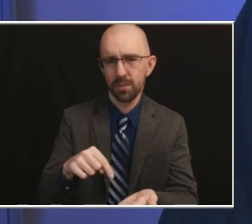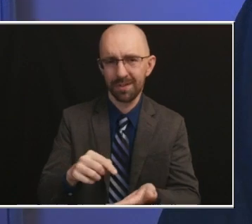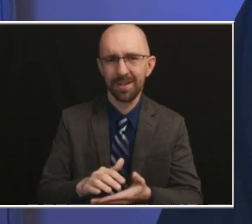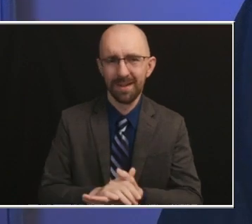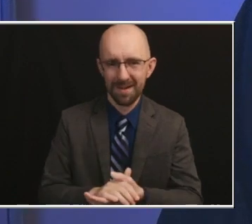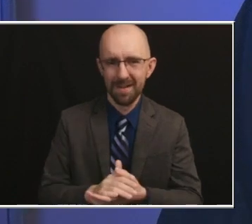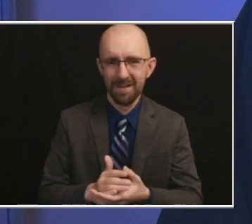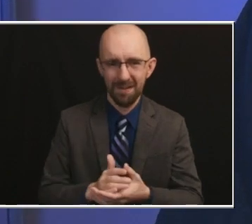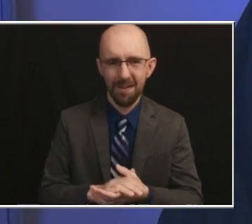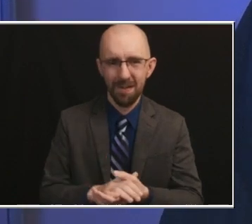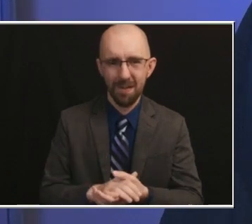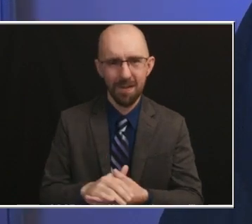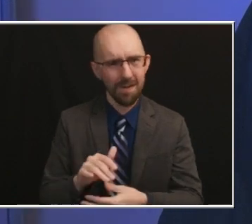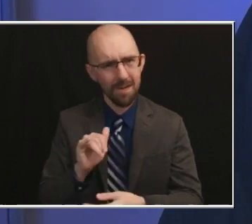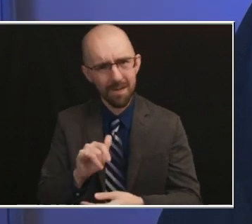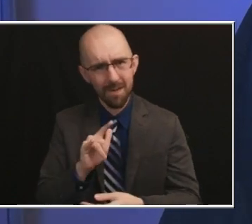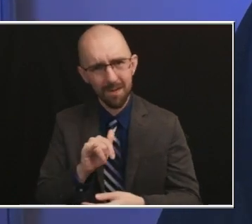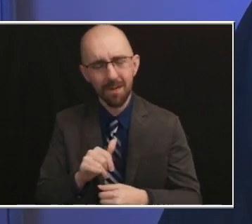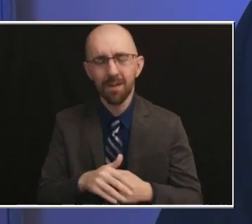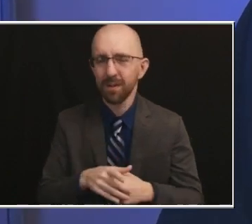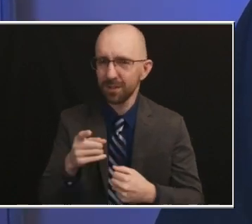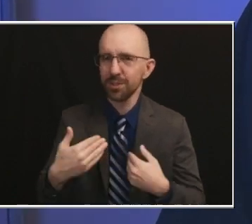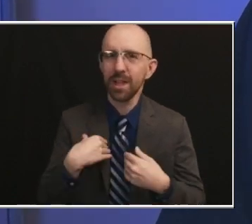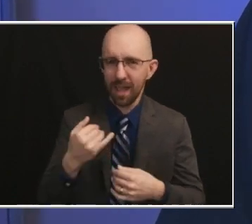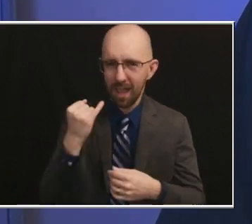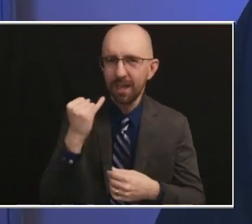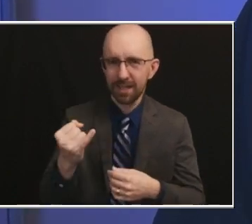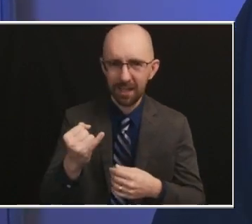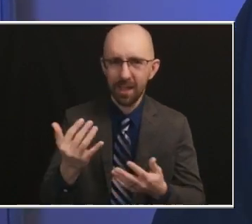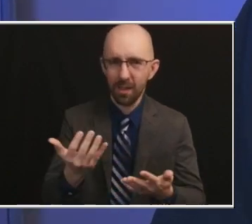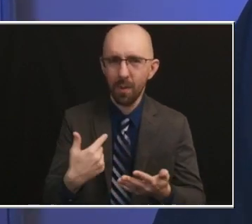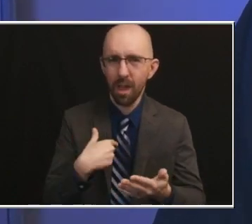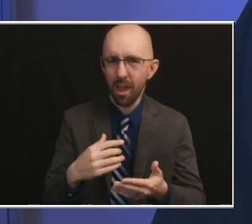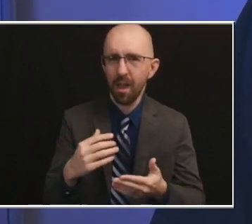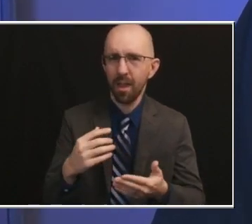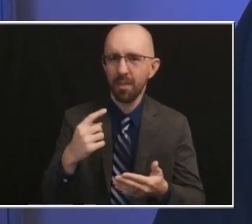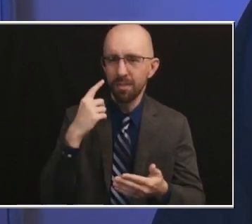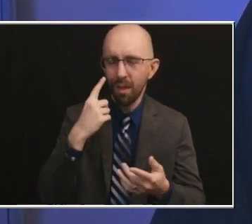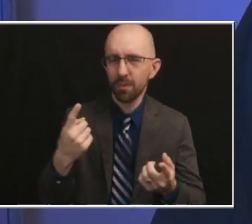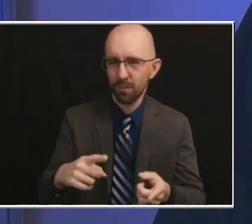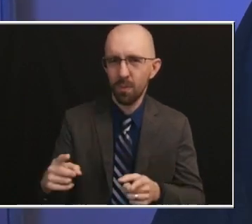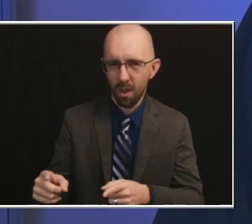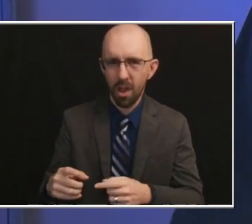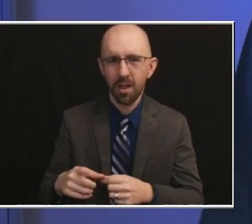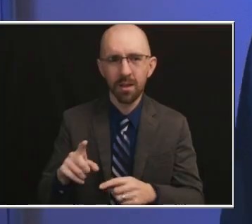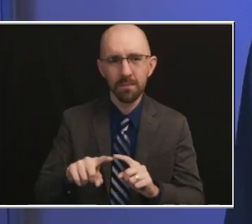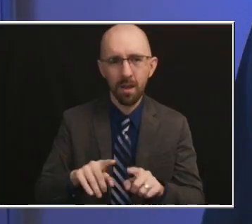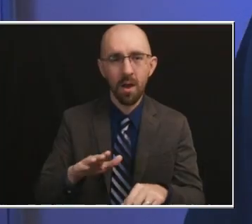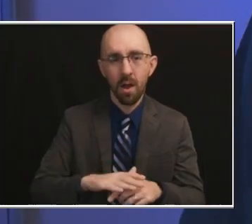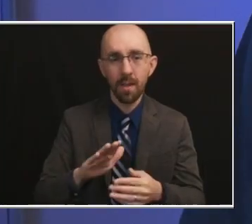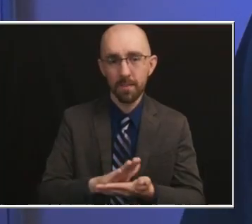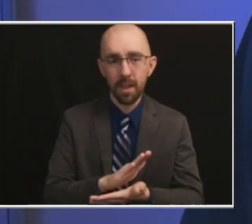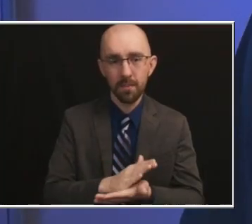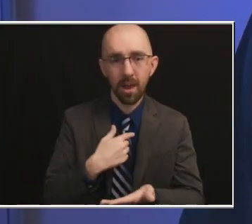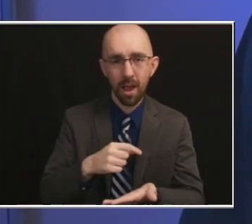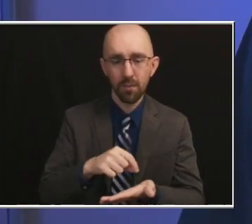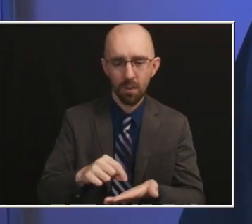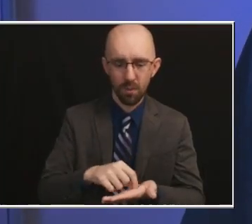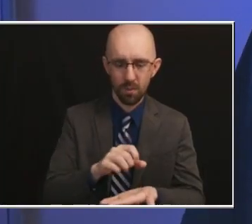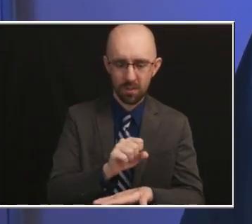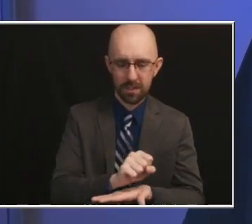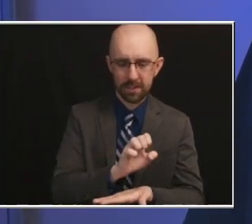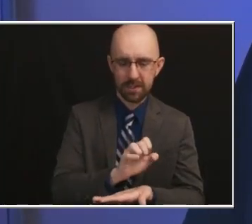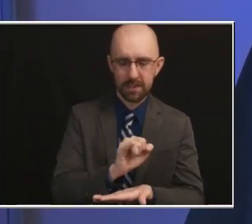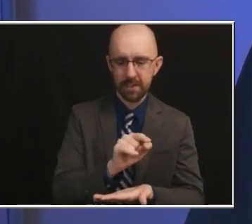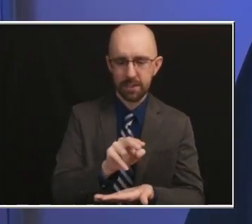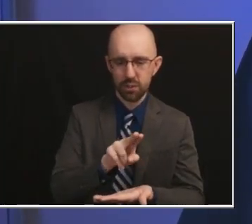Really? And she had an idea, as I said, of what was going on. But on this paper, I wrote seizure, and she